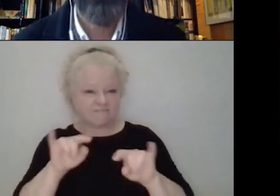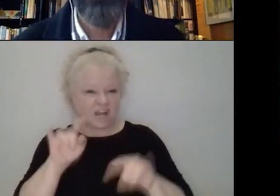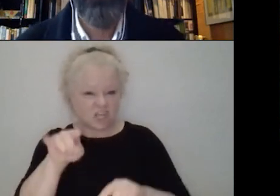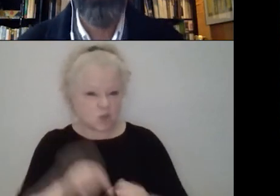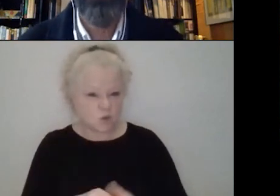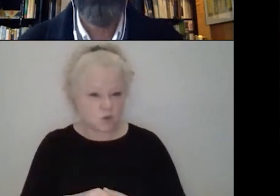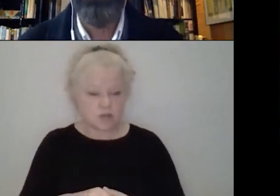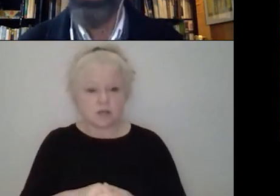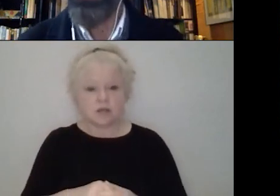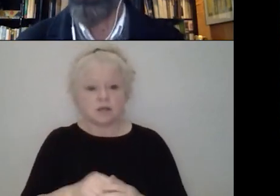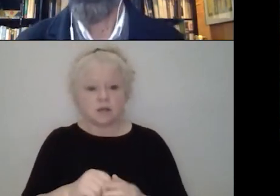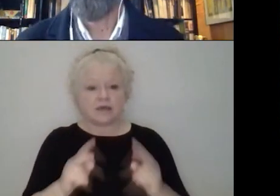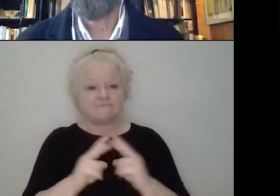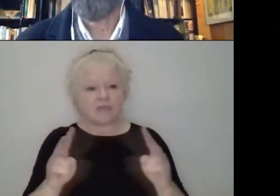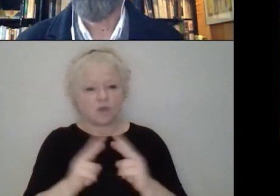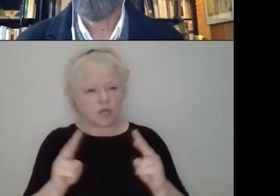what